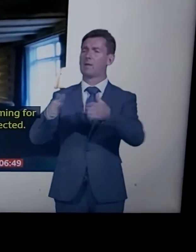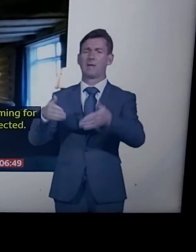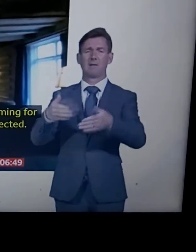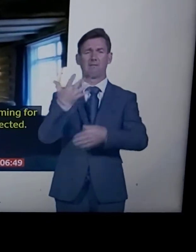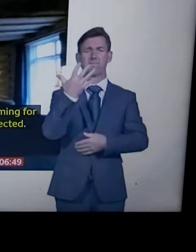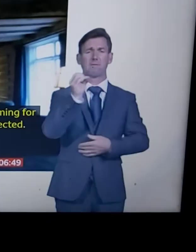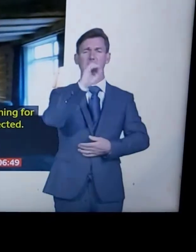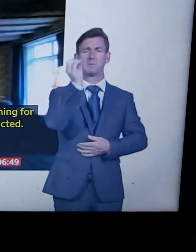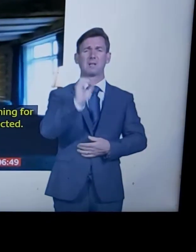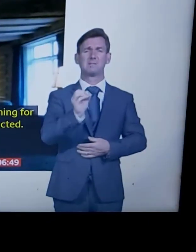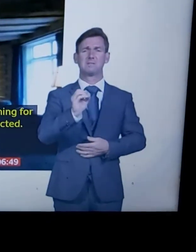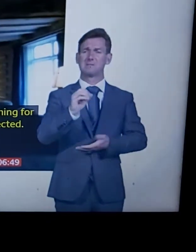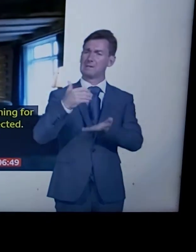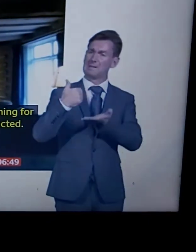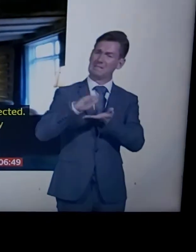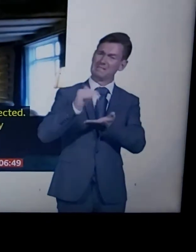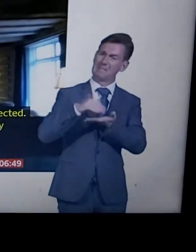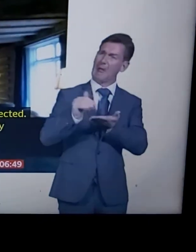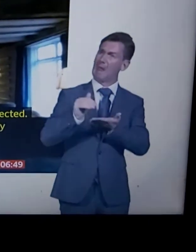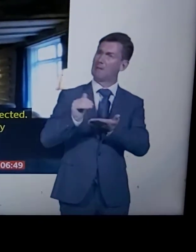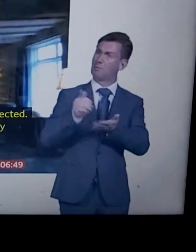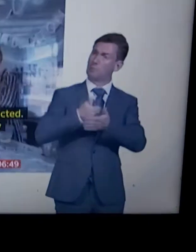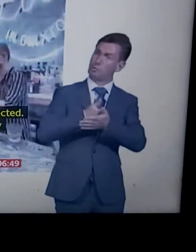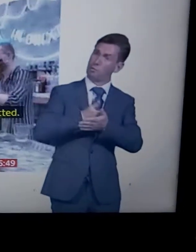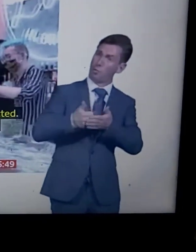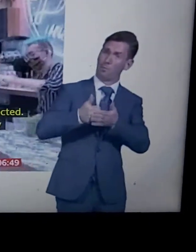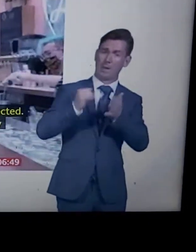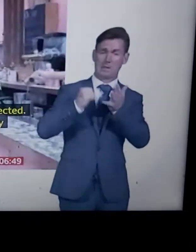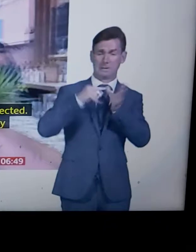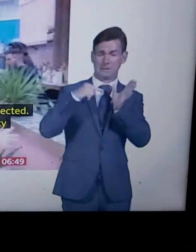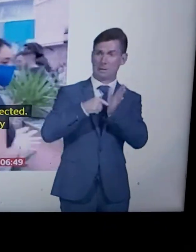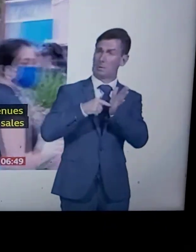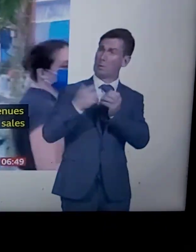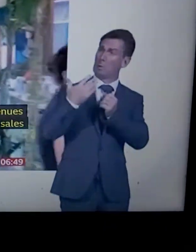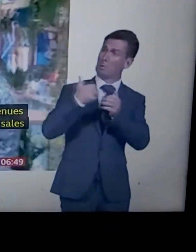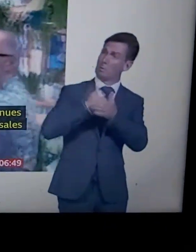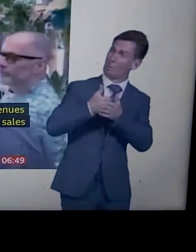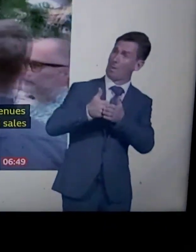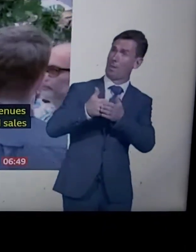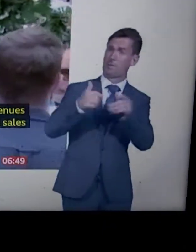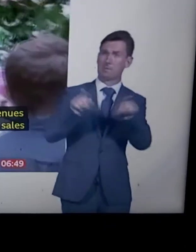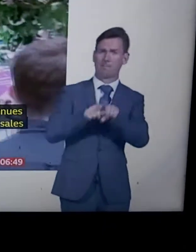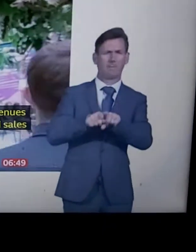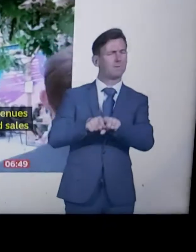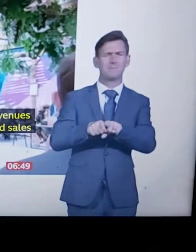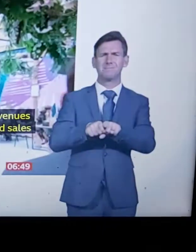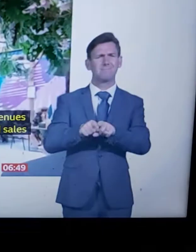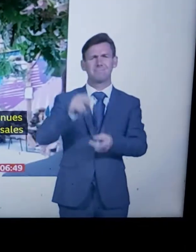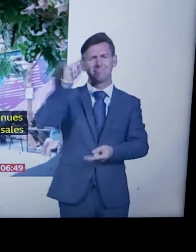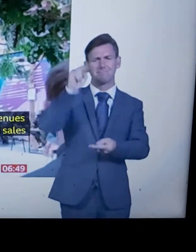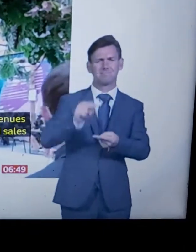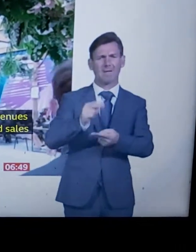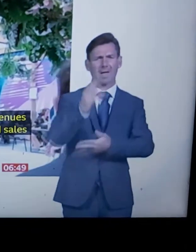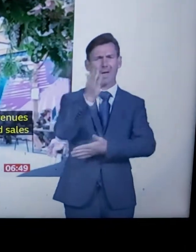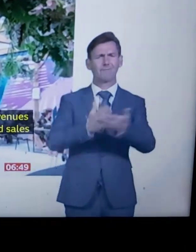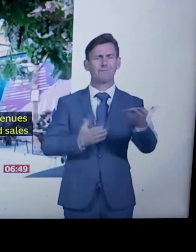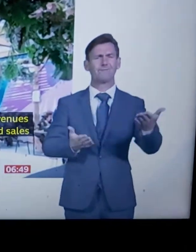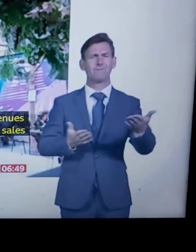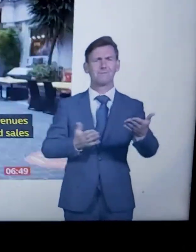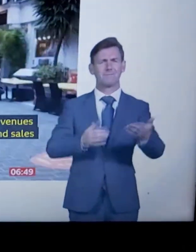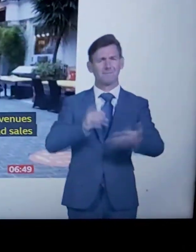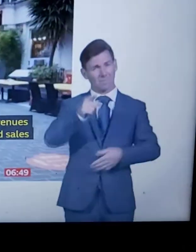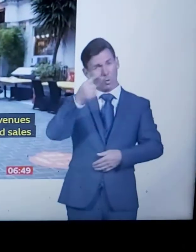sales levels were around about half what they should normally be at. So there wasn't this big, mad rush to the pub that everyone was expecting. There were